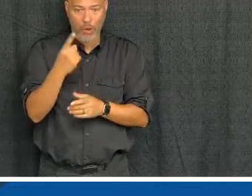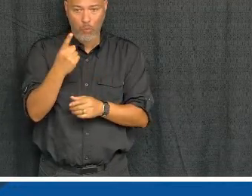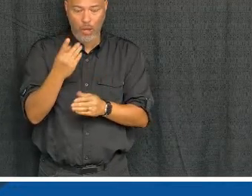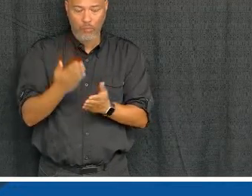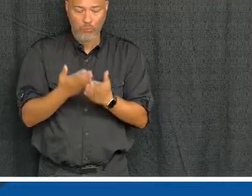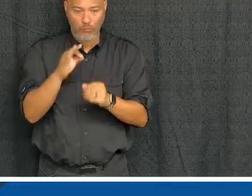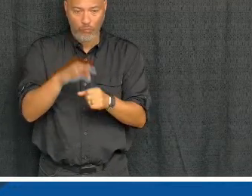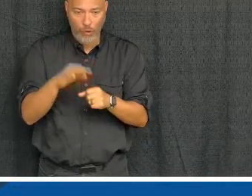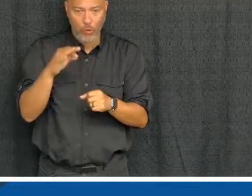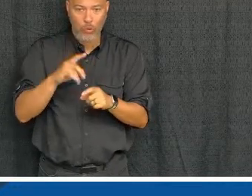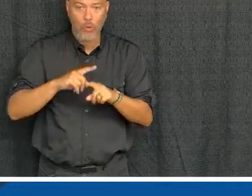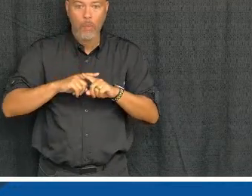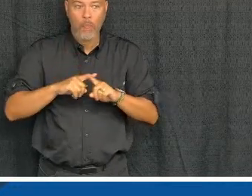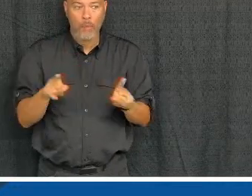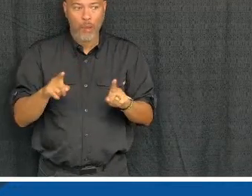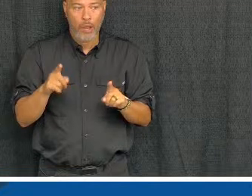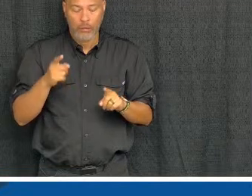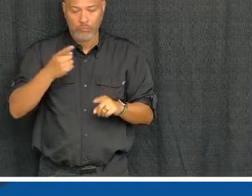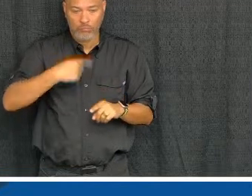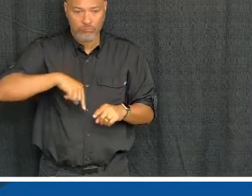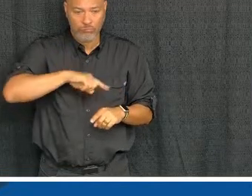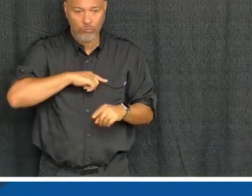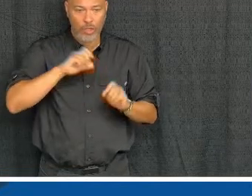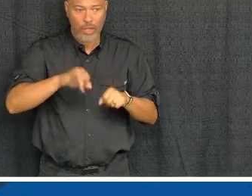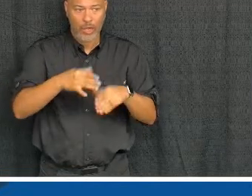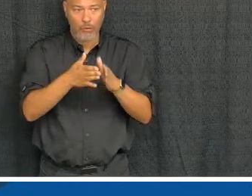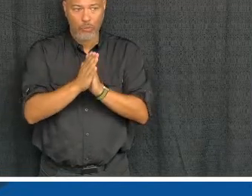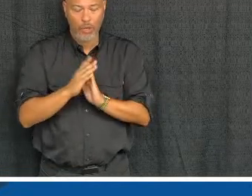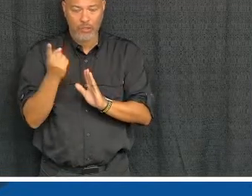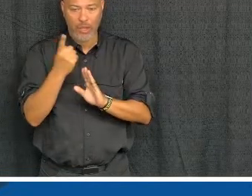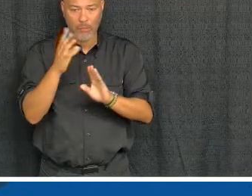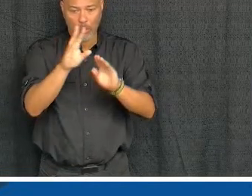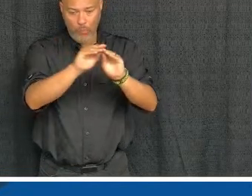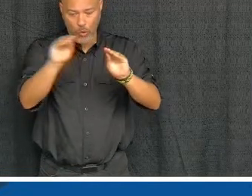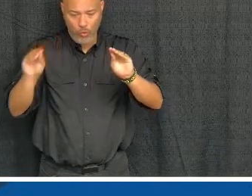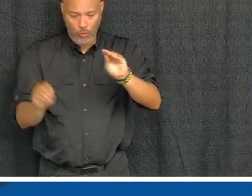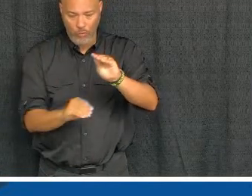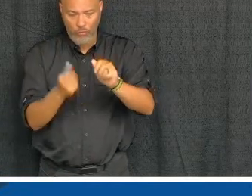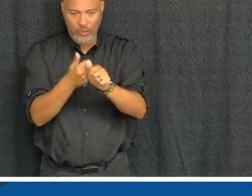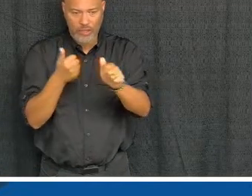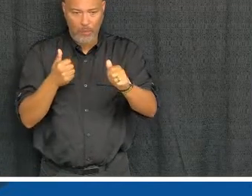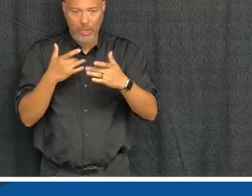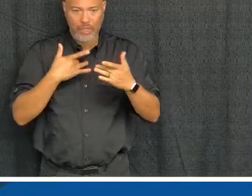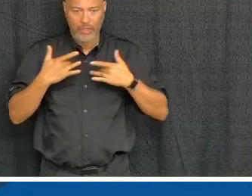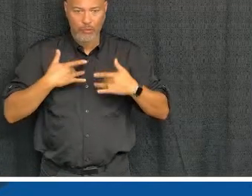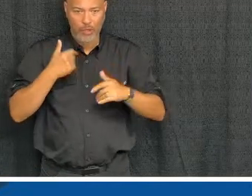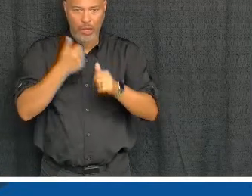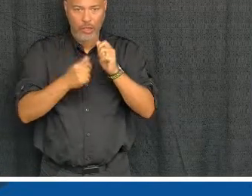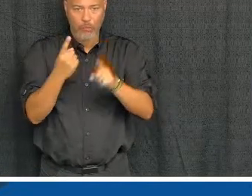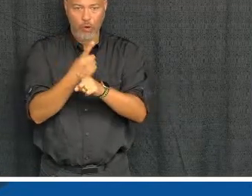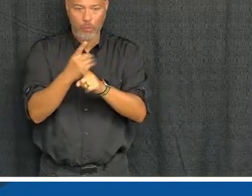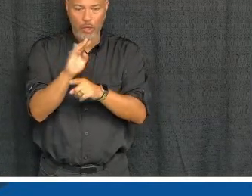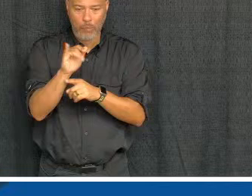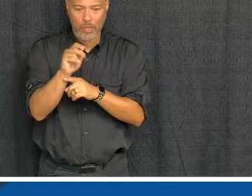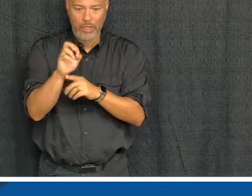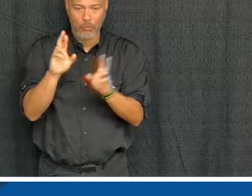motion. However, a member of the council may request that an item be removed for separate consideration under the appropriate committee